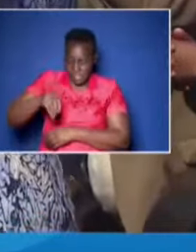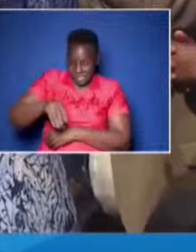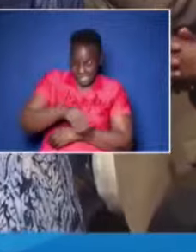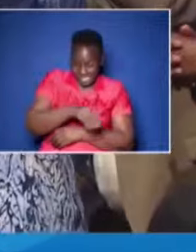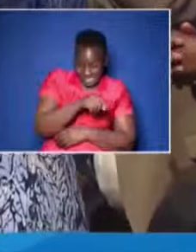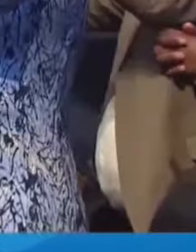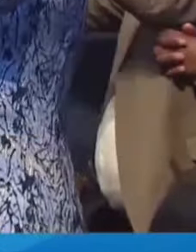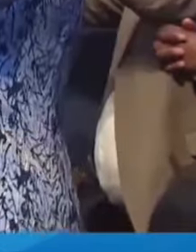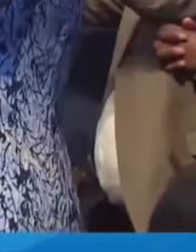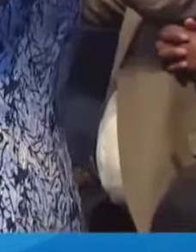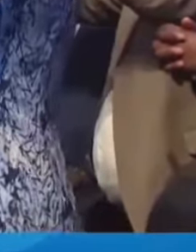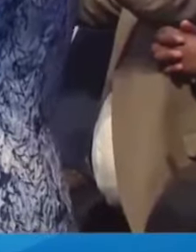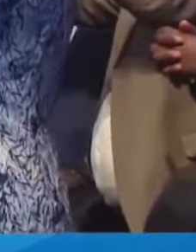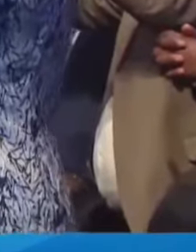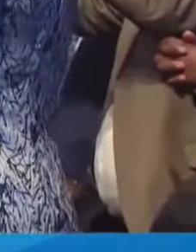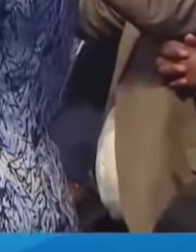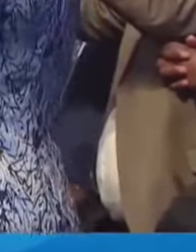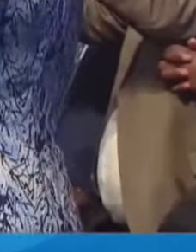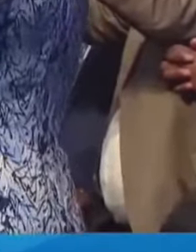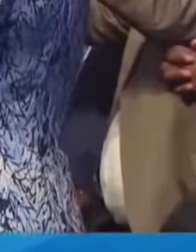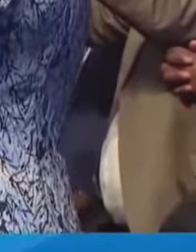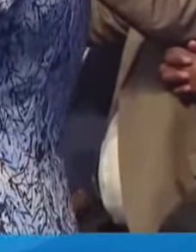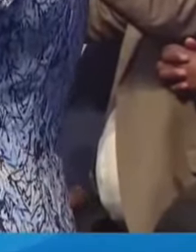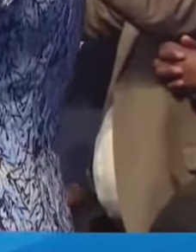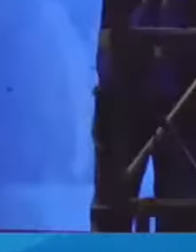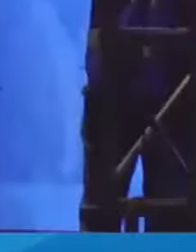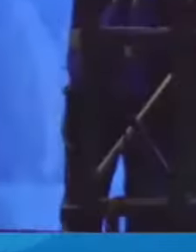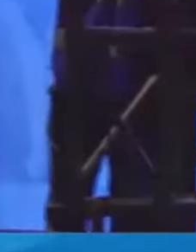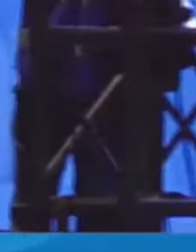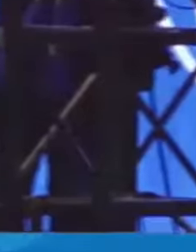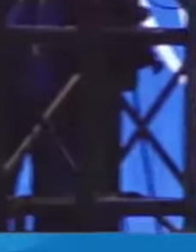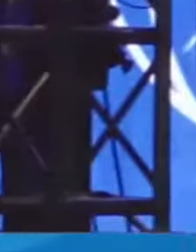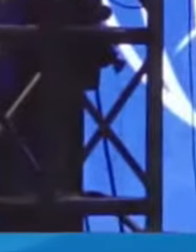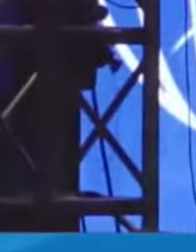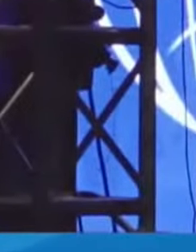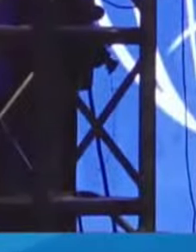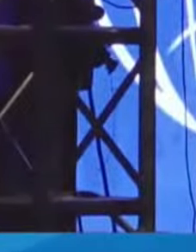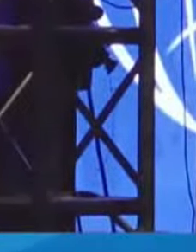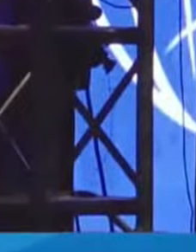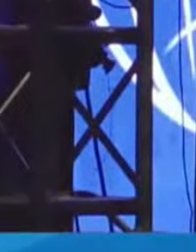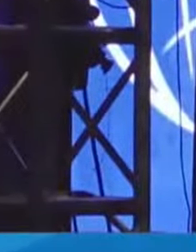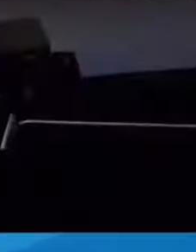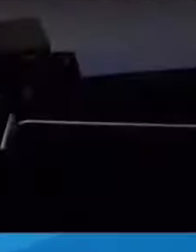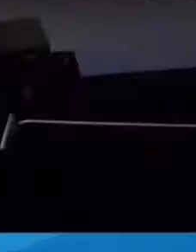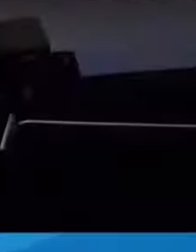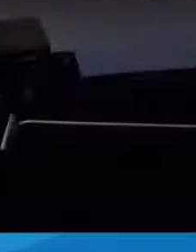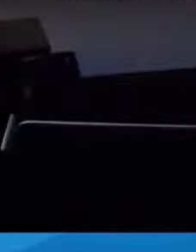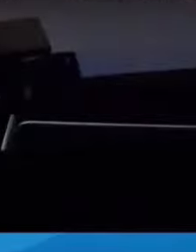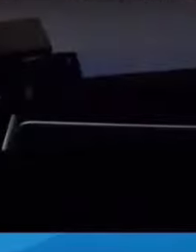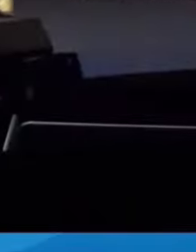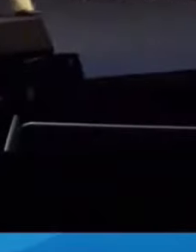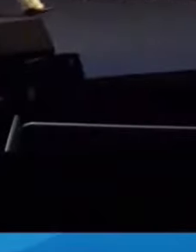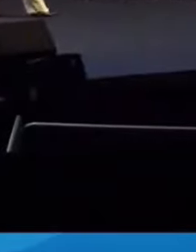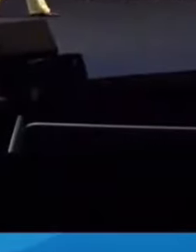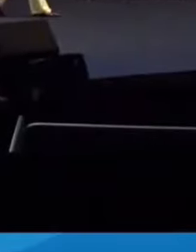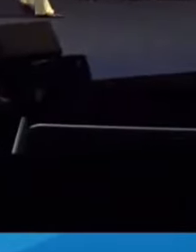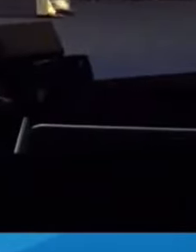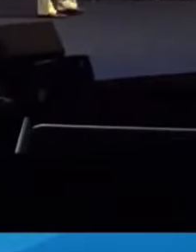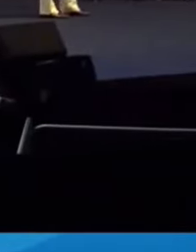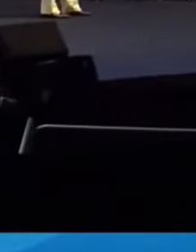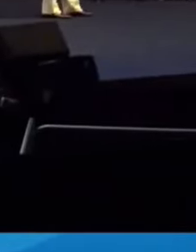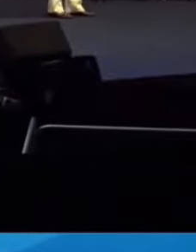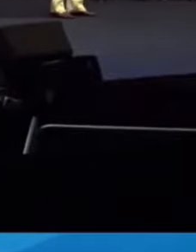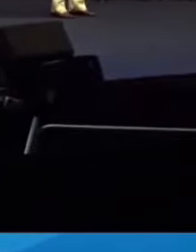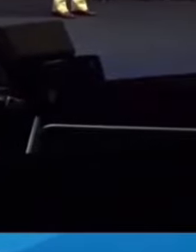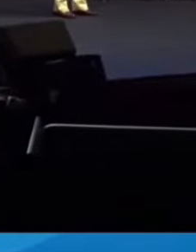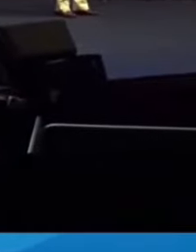faith I am a witness I am a witness God gave us property in